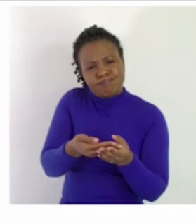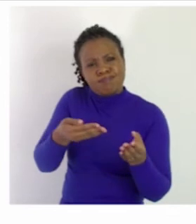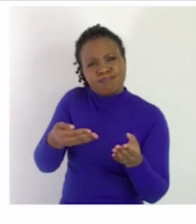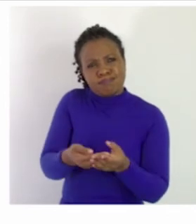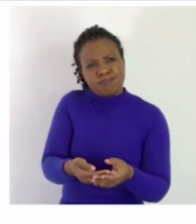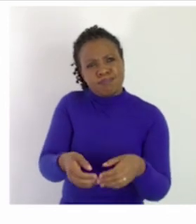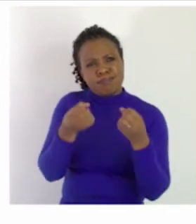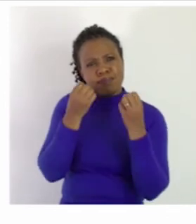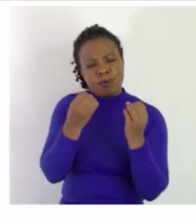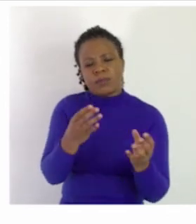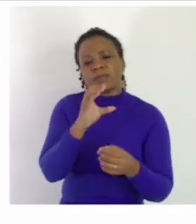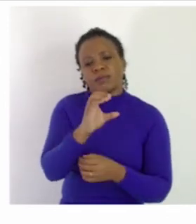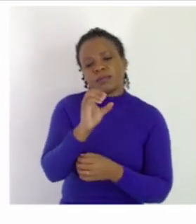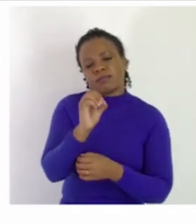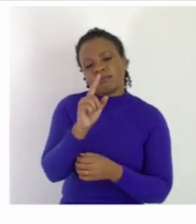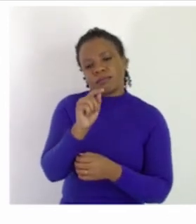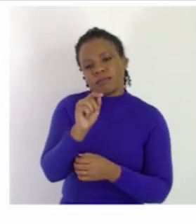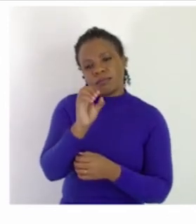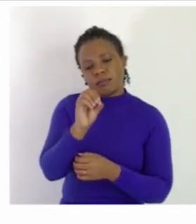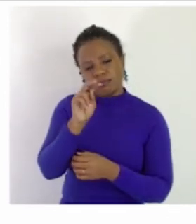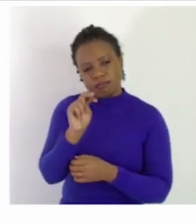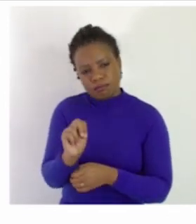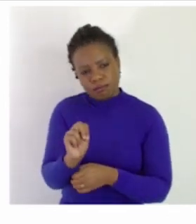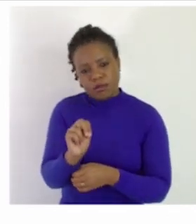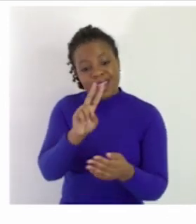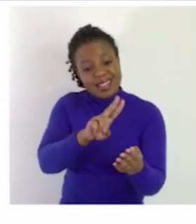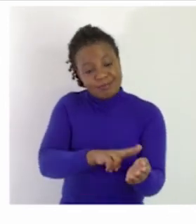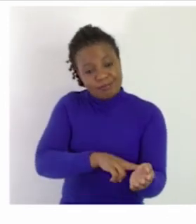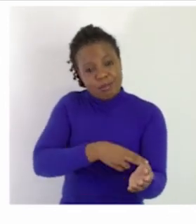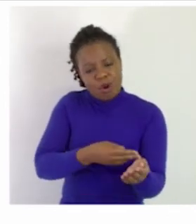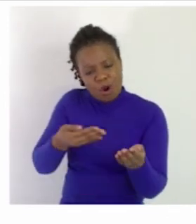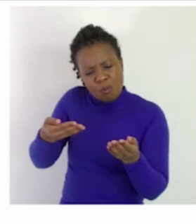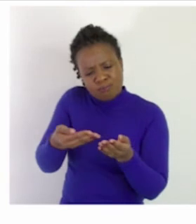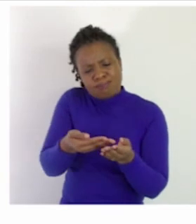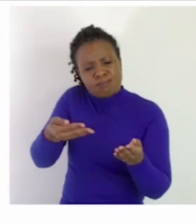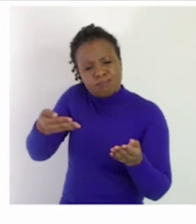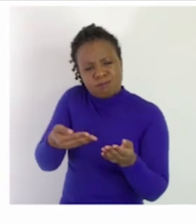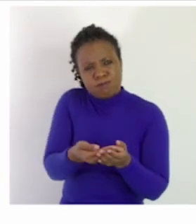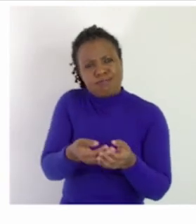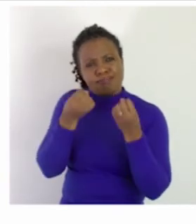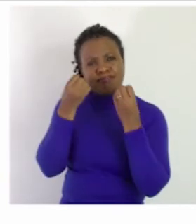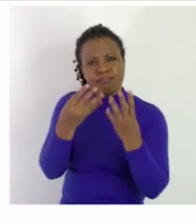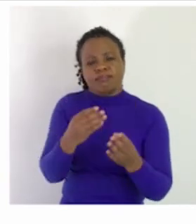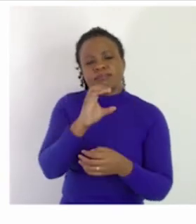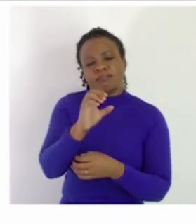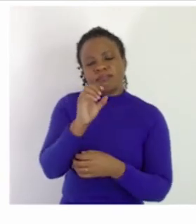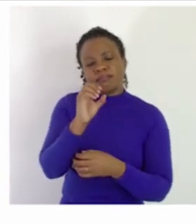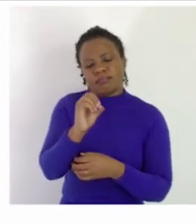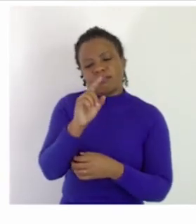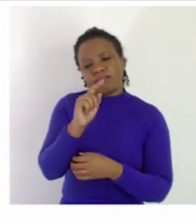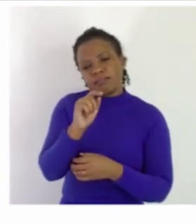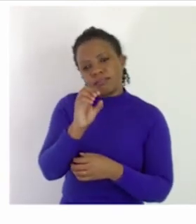cotton. The duvet is filled with lots of cotton. Right, which one could